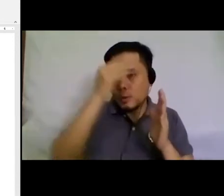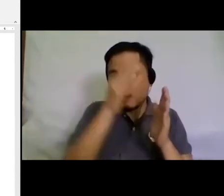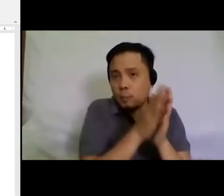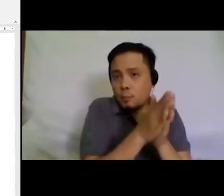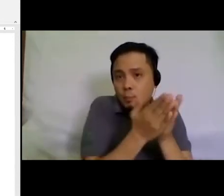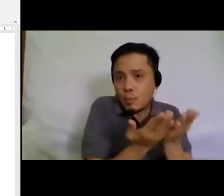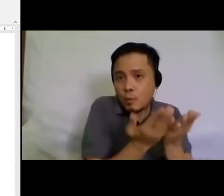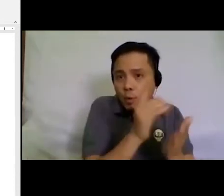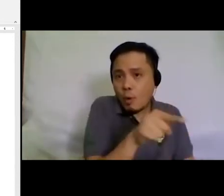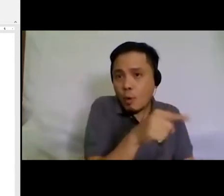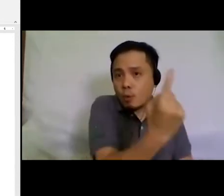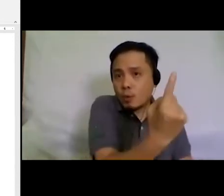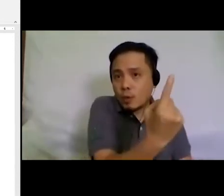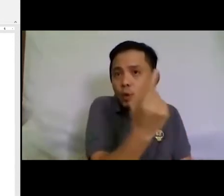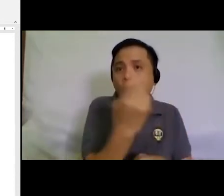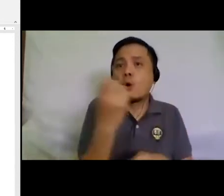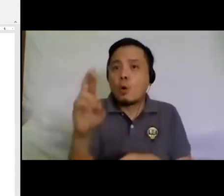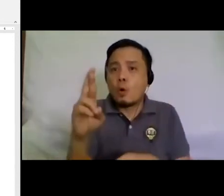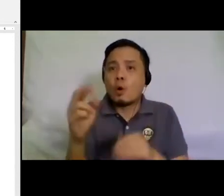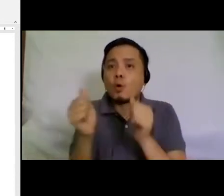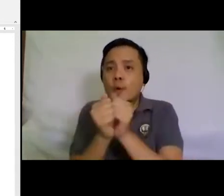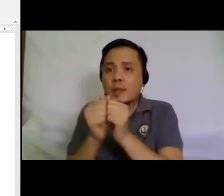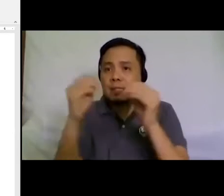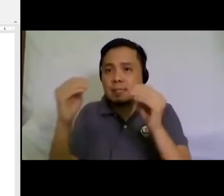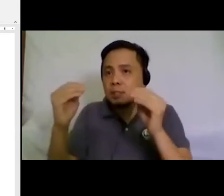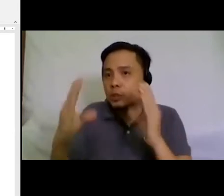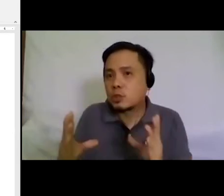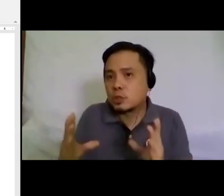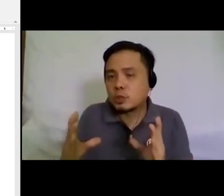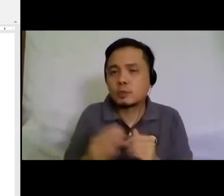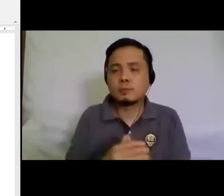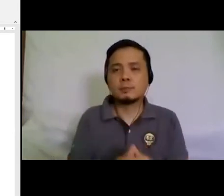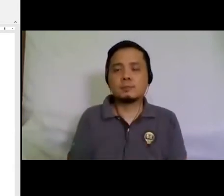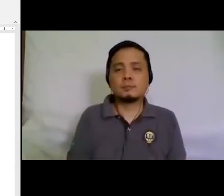Shaq is saying A. Also, Jasmine.